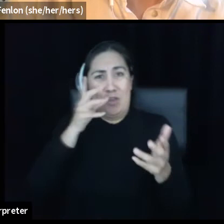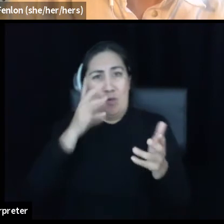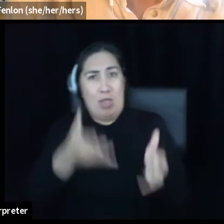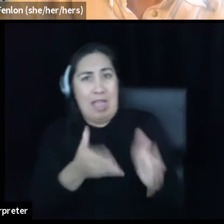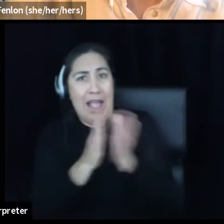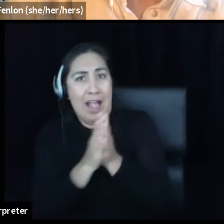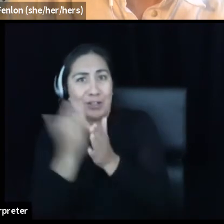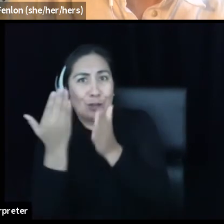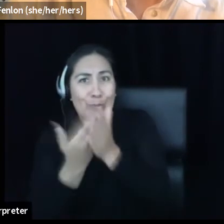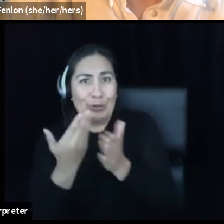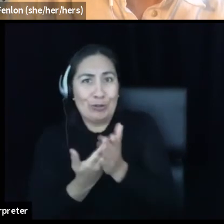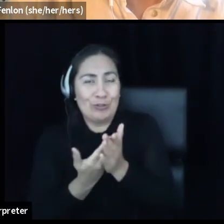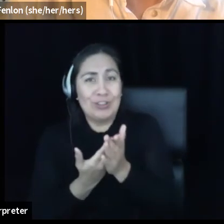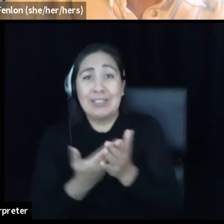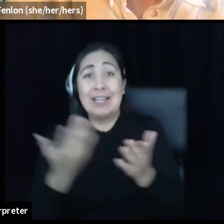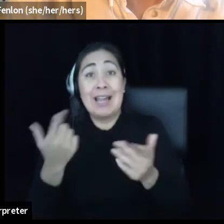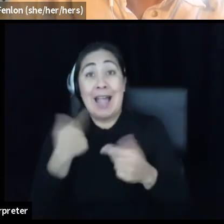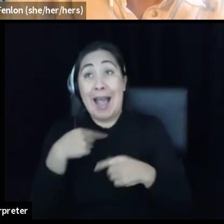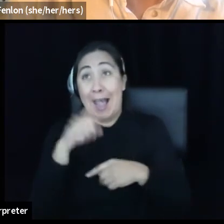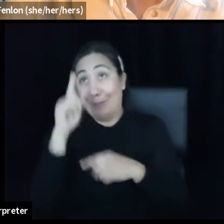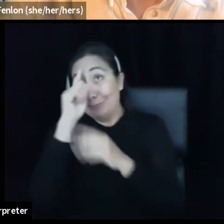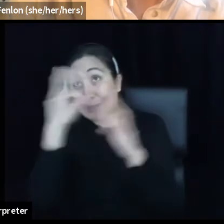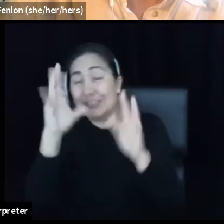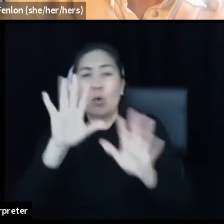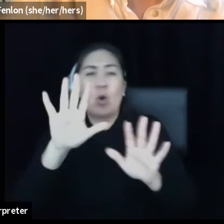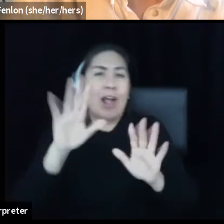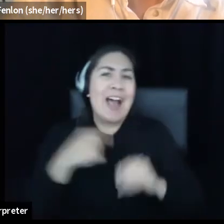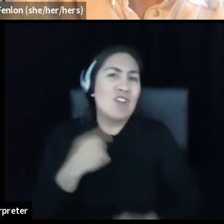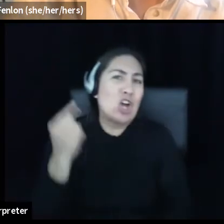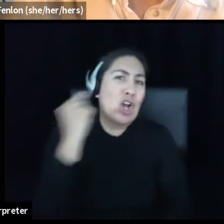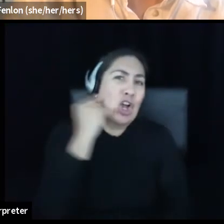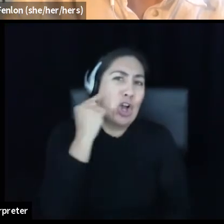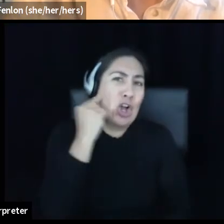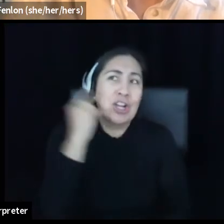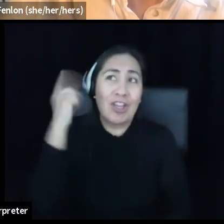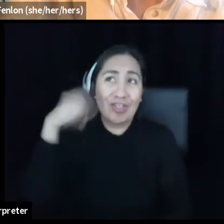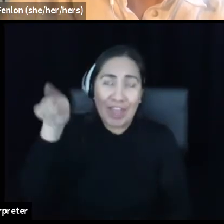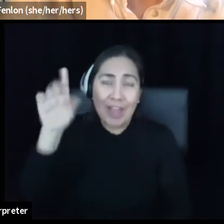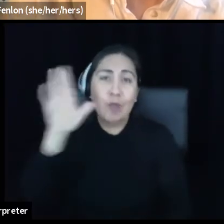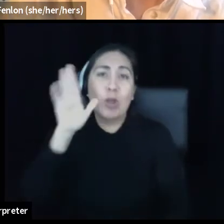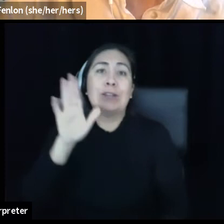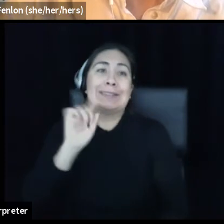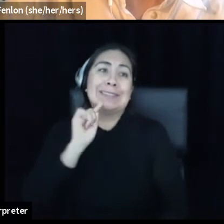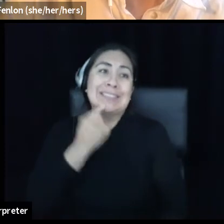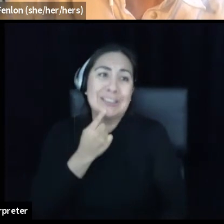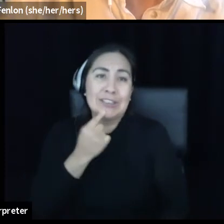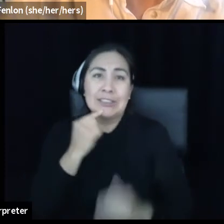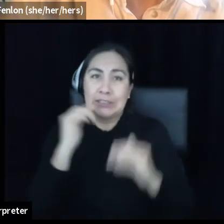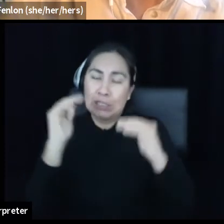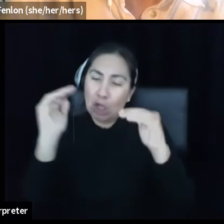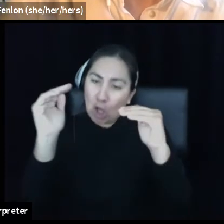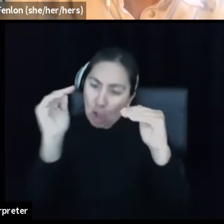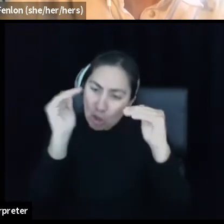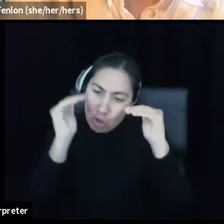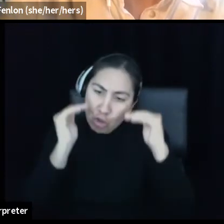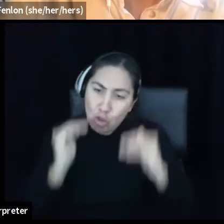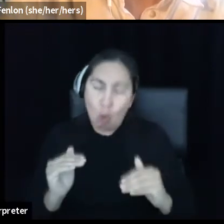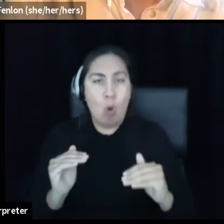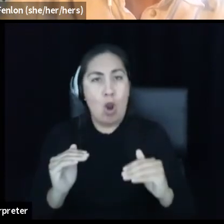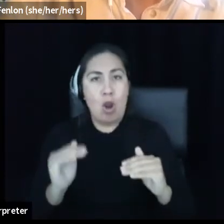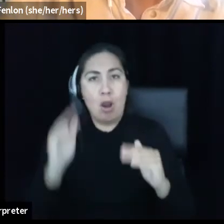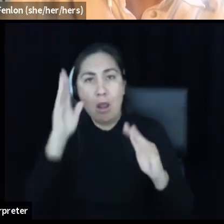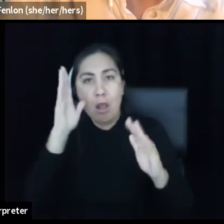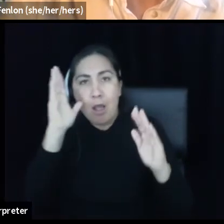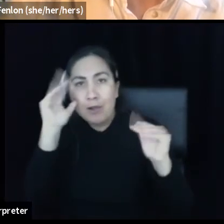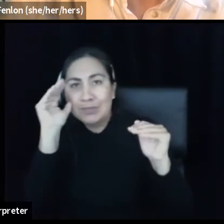I imagine, I have heard that they will seriously lower the bar of expectation of how